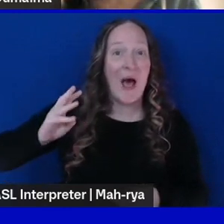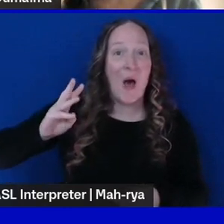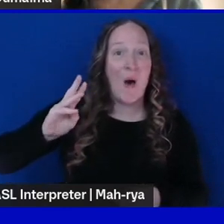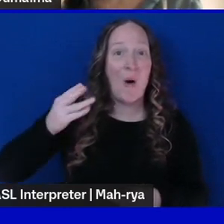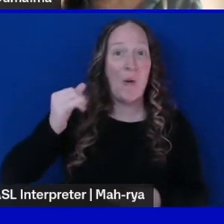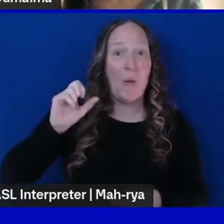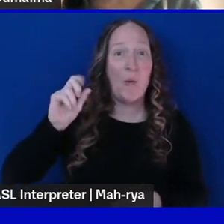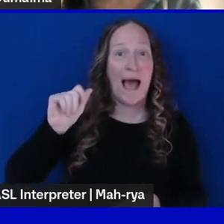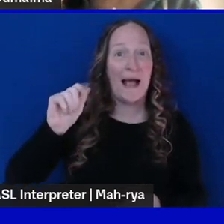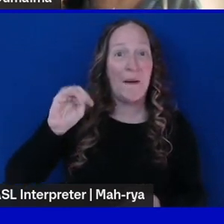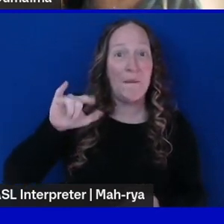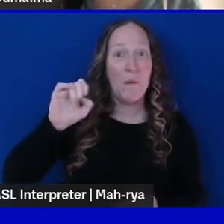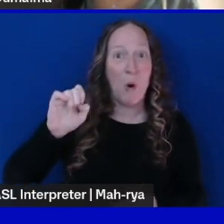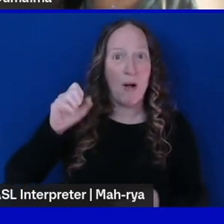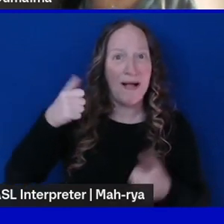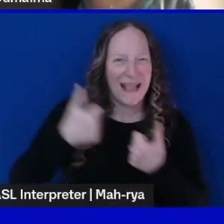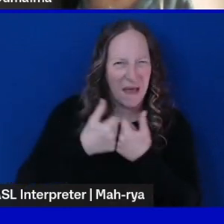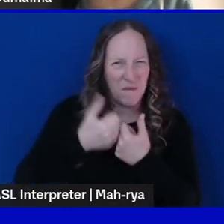another issue pops up.